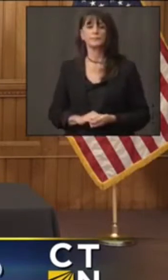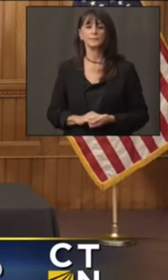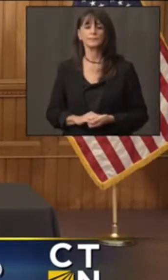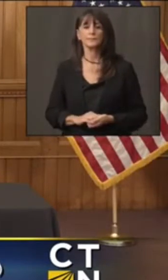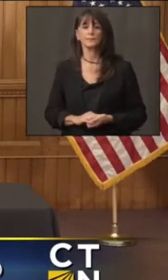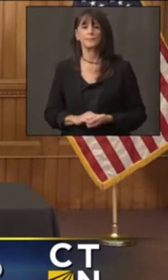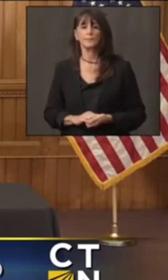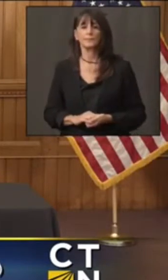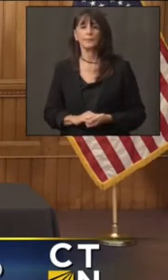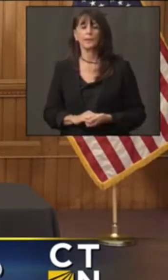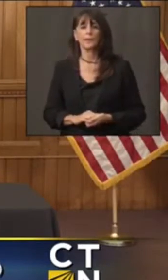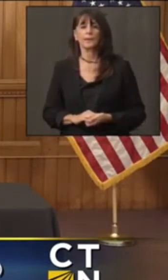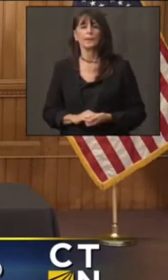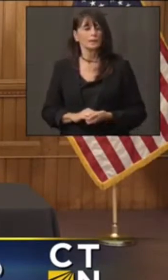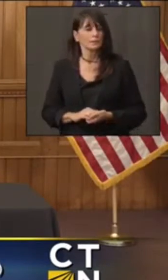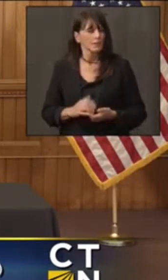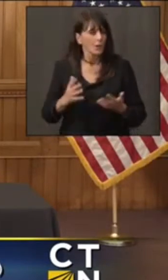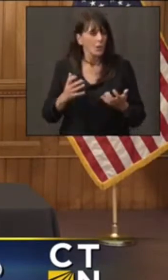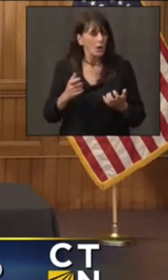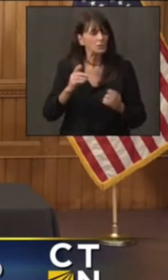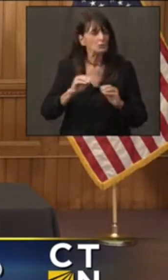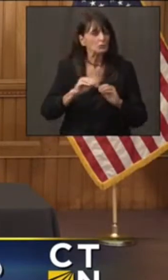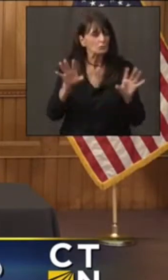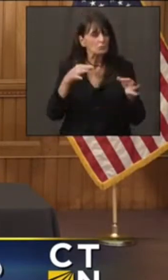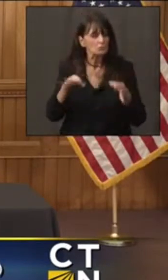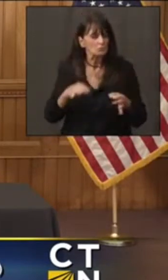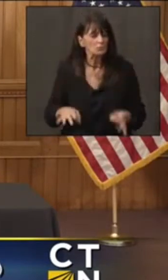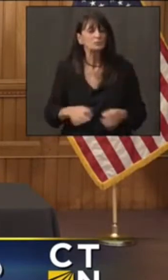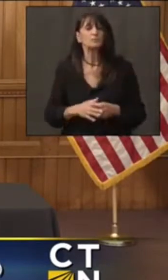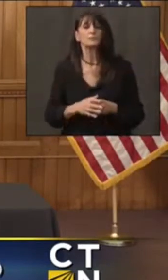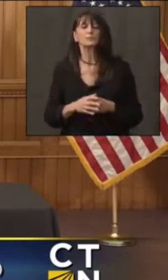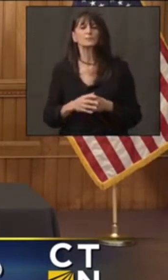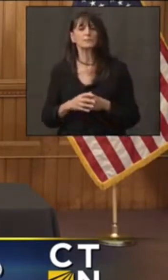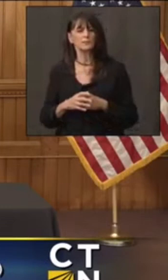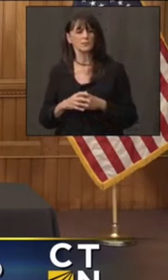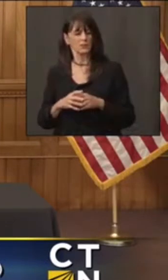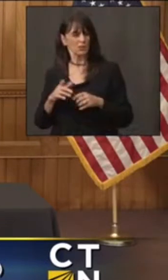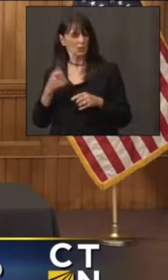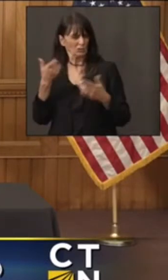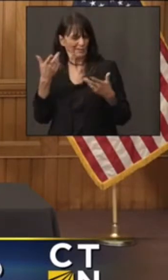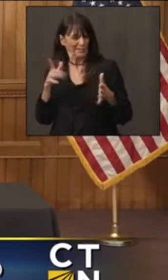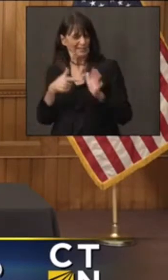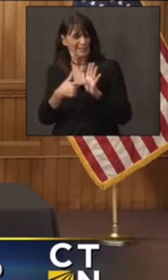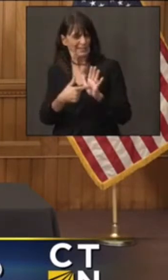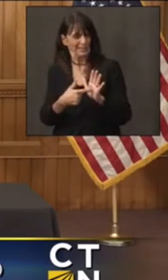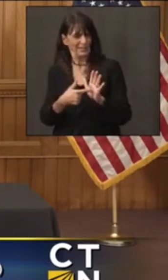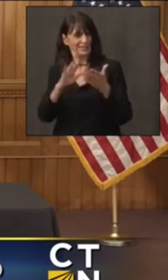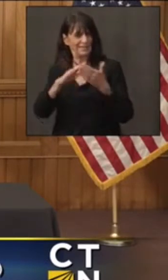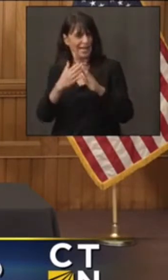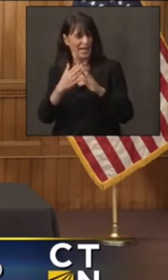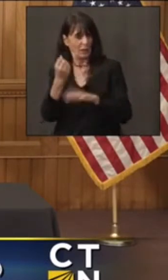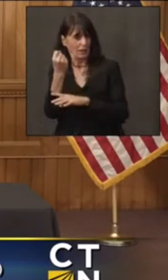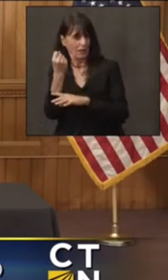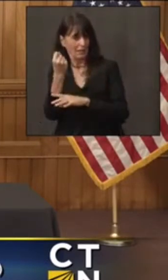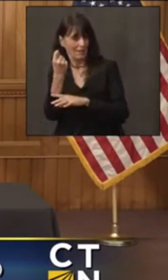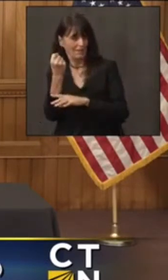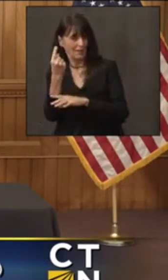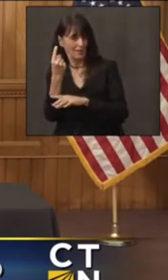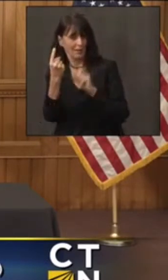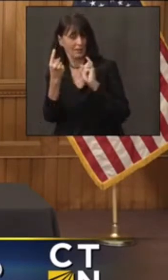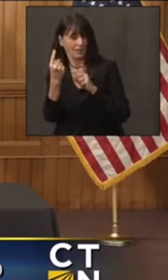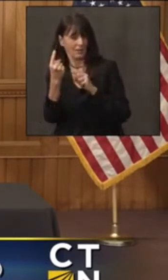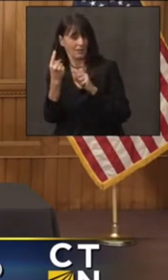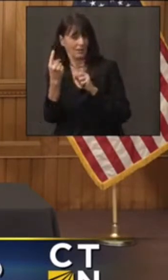To start, I just wanted to clarify something. So in the 11 alert communities, so far they have not